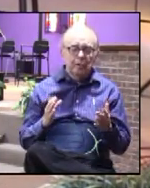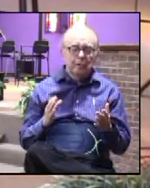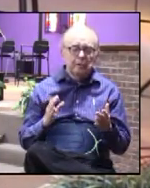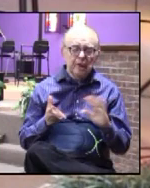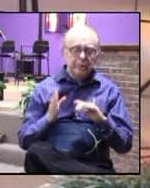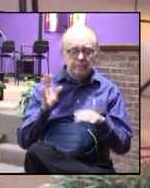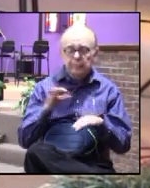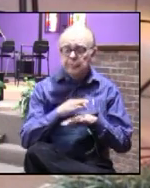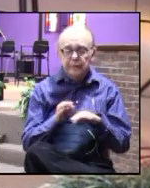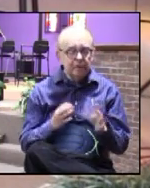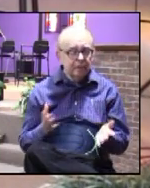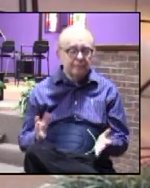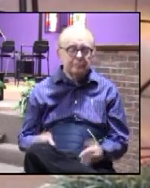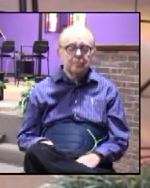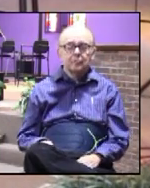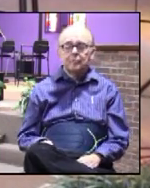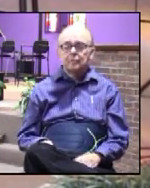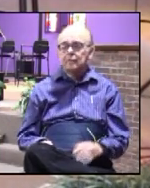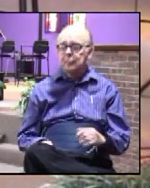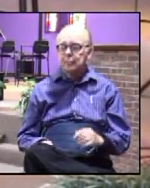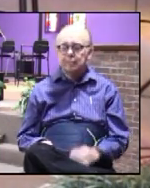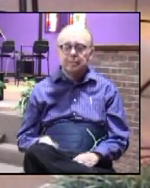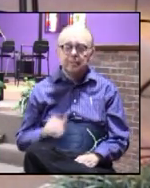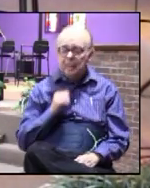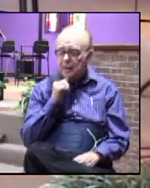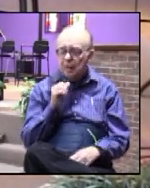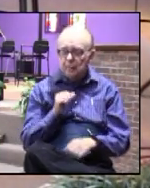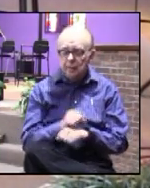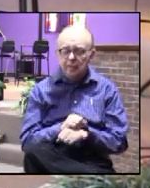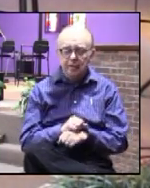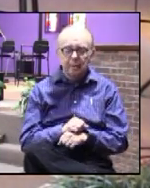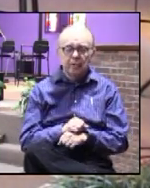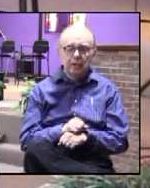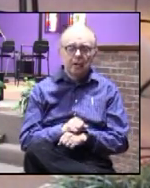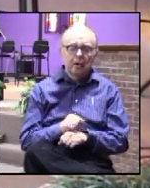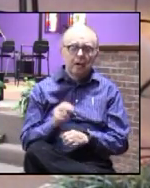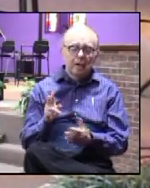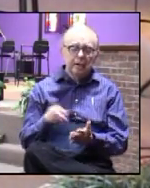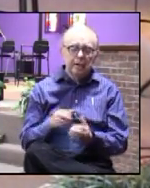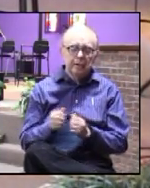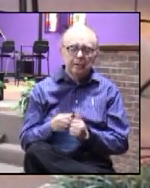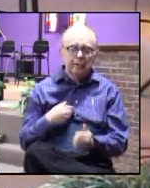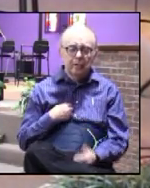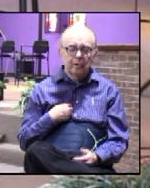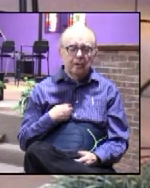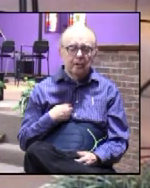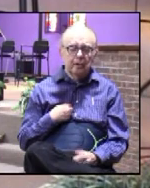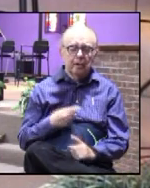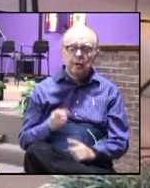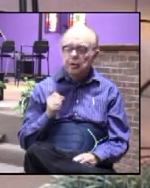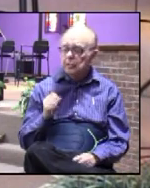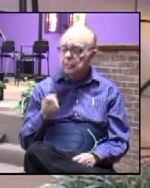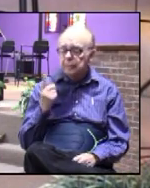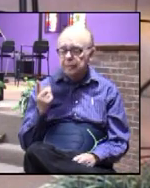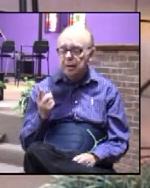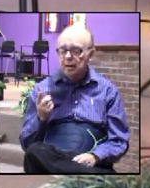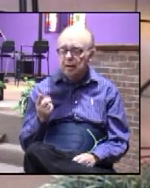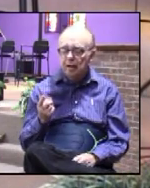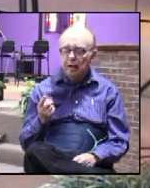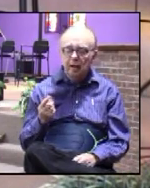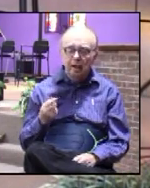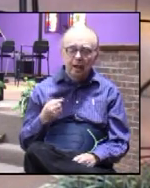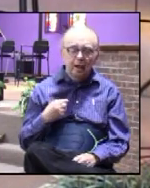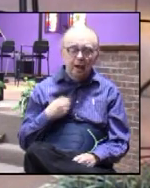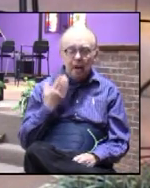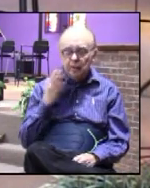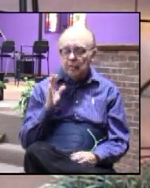know? It doesn't work. It's dance with me. And I said, but you don't understand. I don't know how